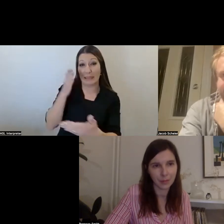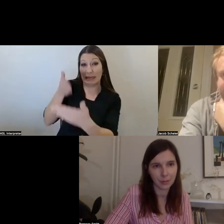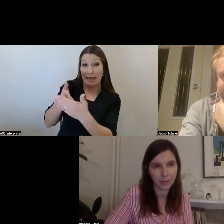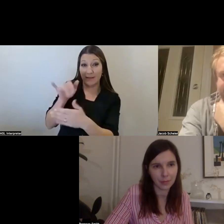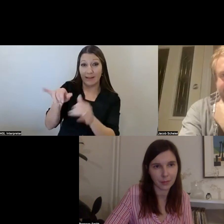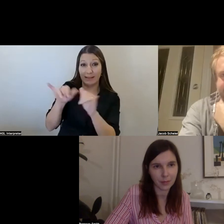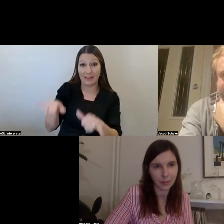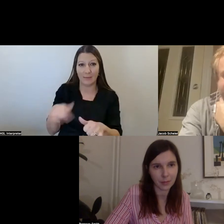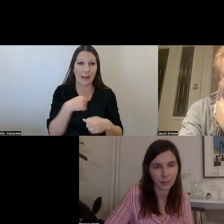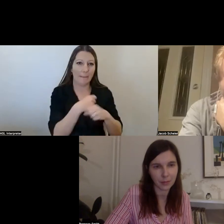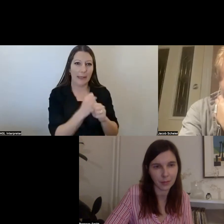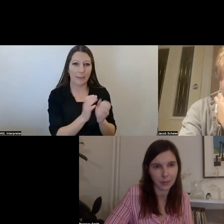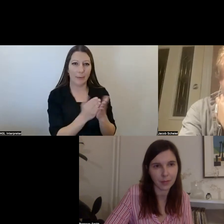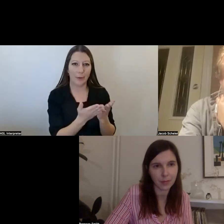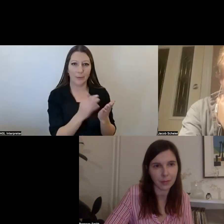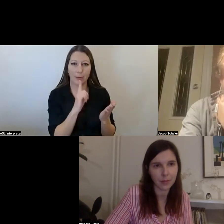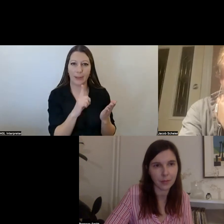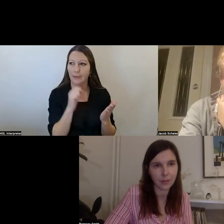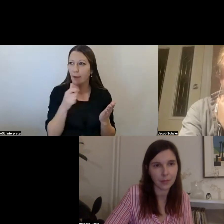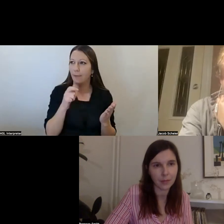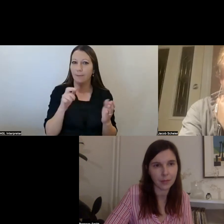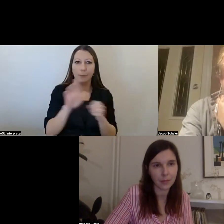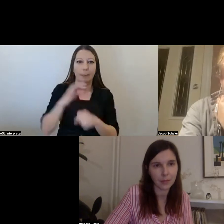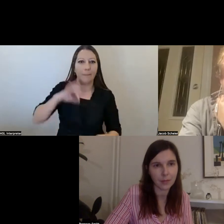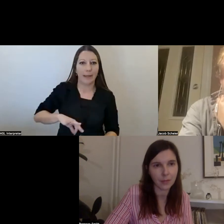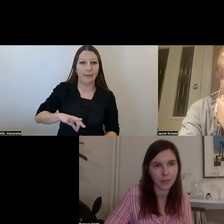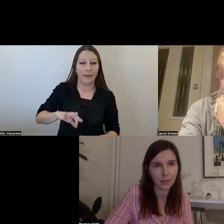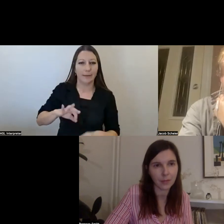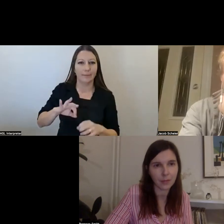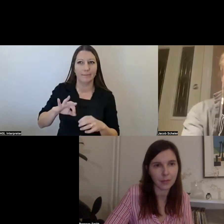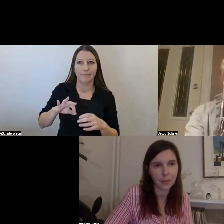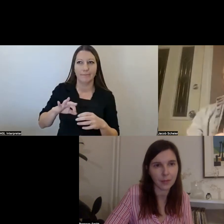in turn, for in a capitalist society.